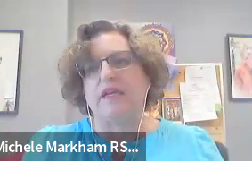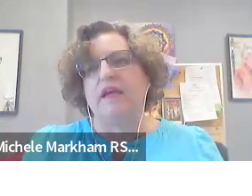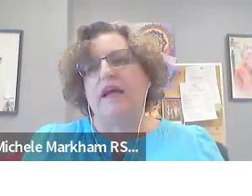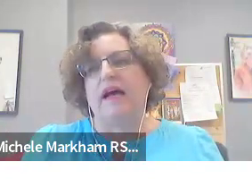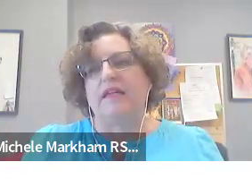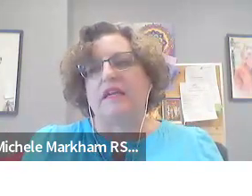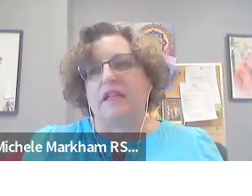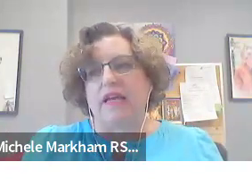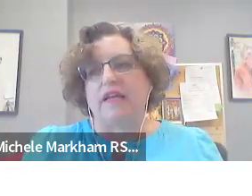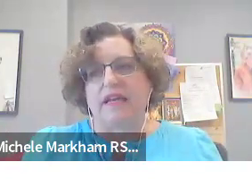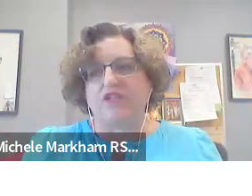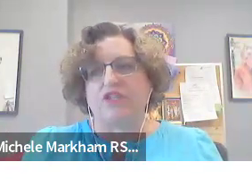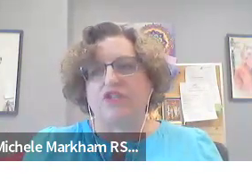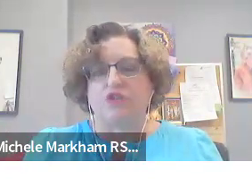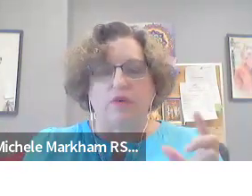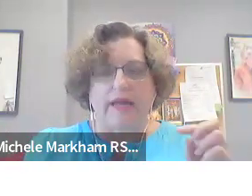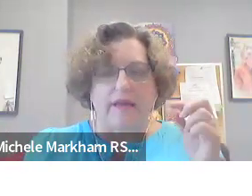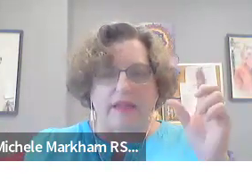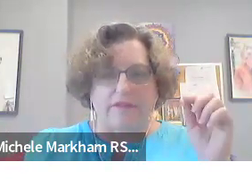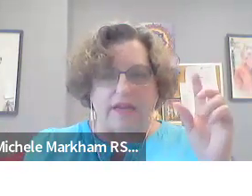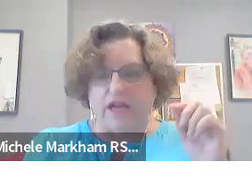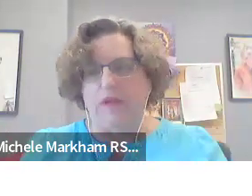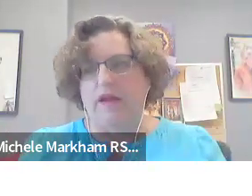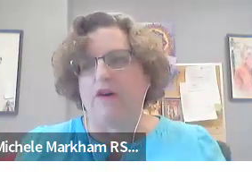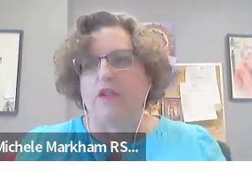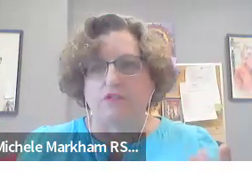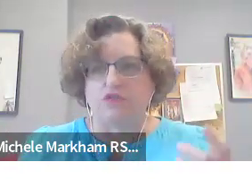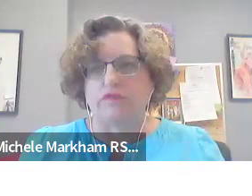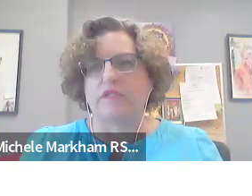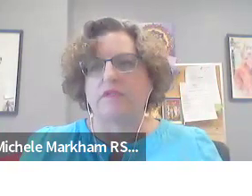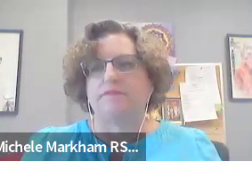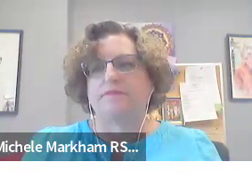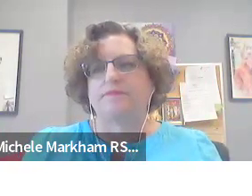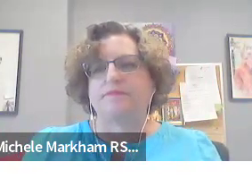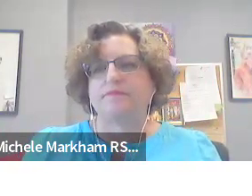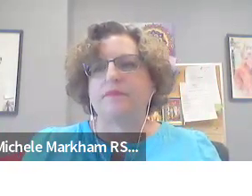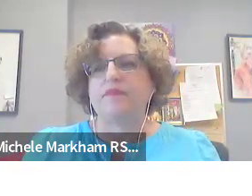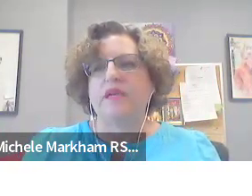the building, and client connection to a Lifeline Help Me I've Fallen service.